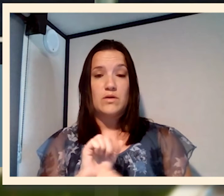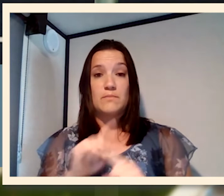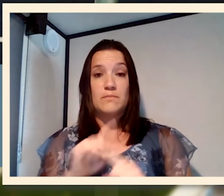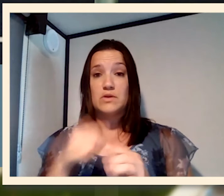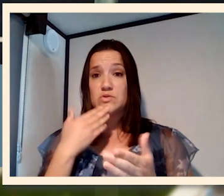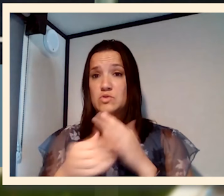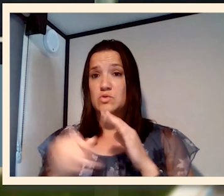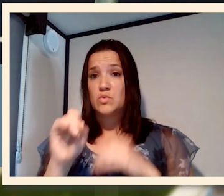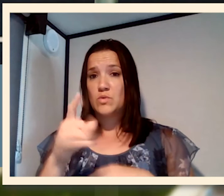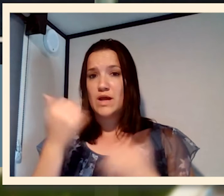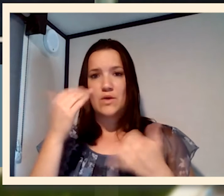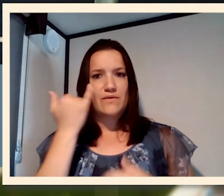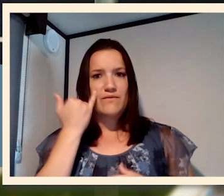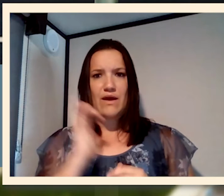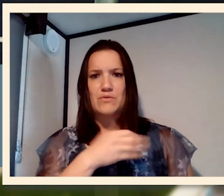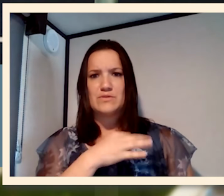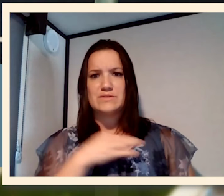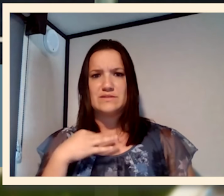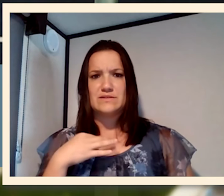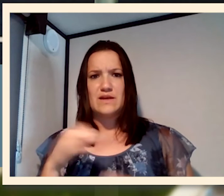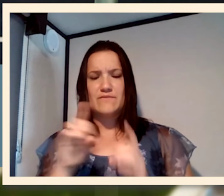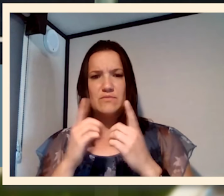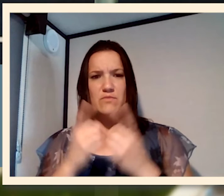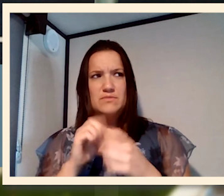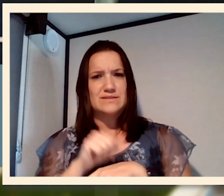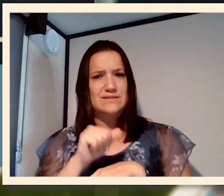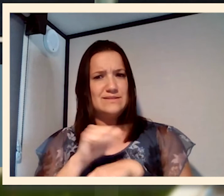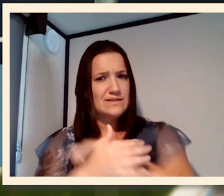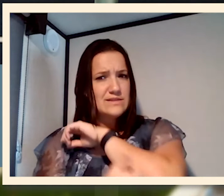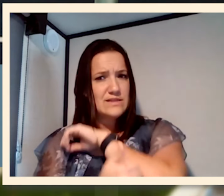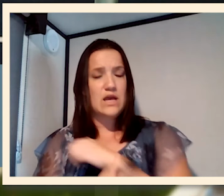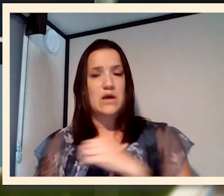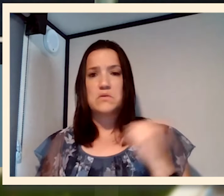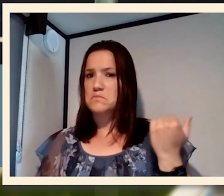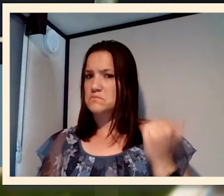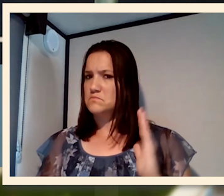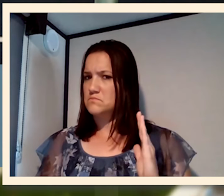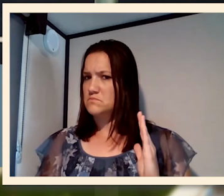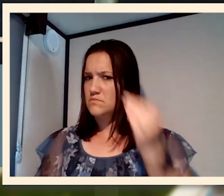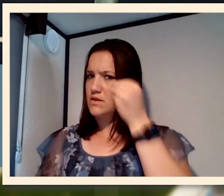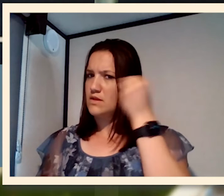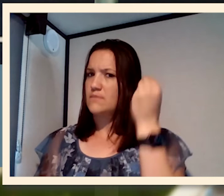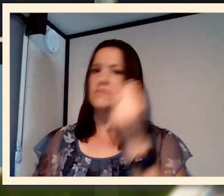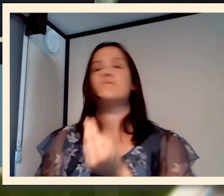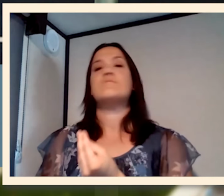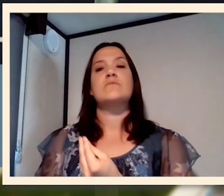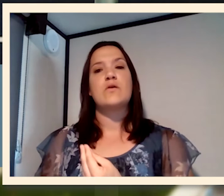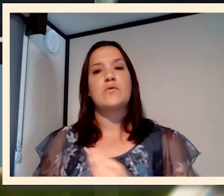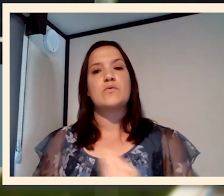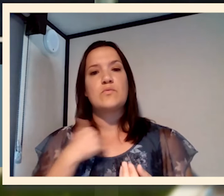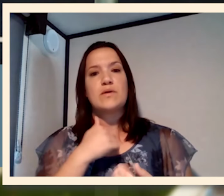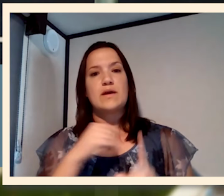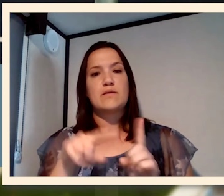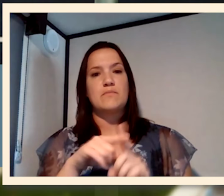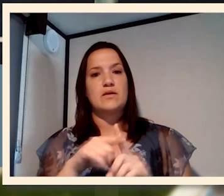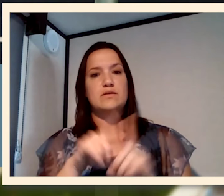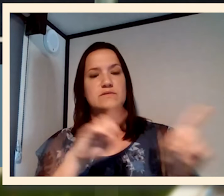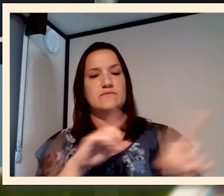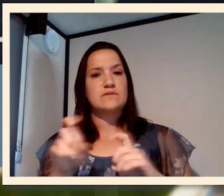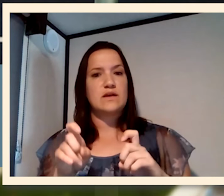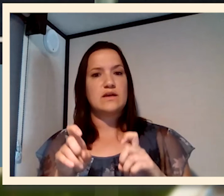a good question. I don't know if our employee health department submits that information to the county indicating